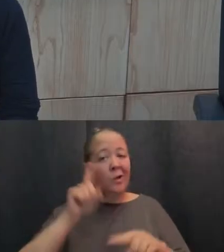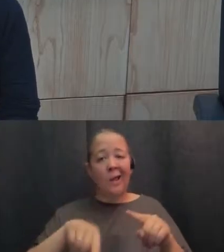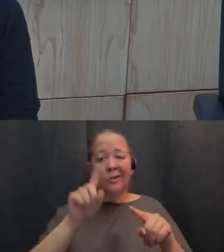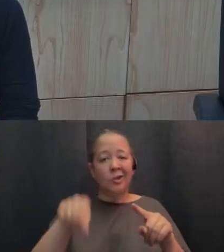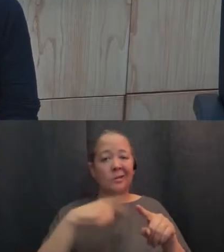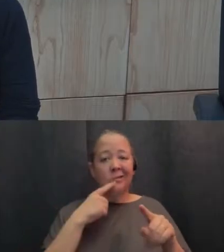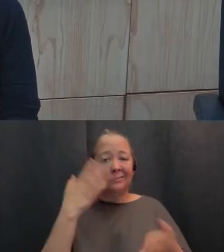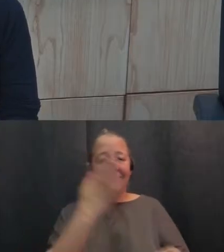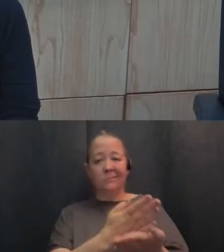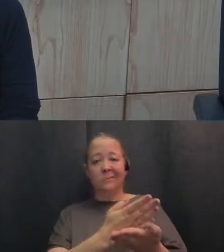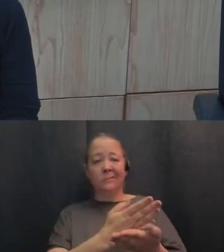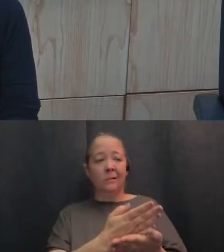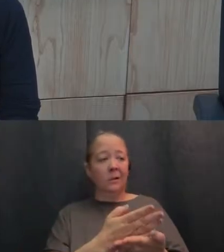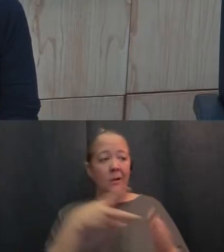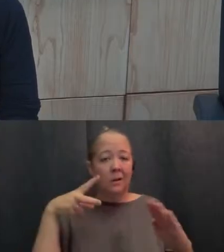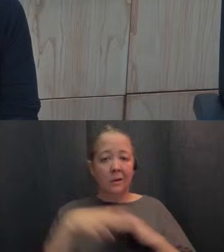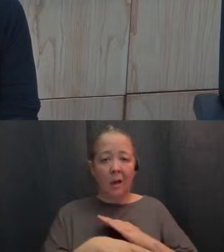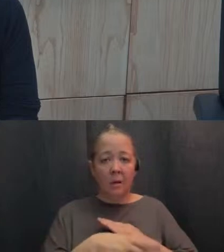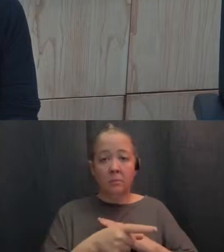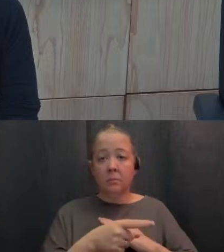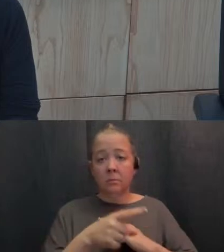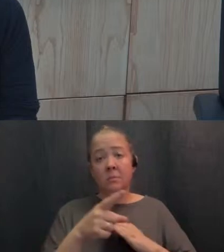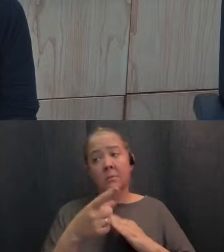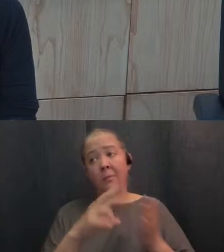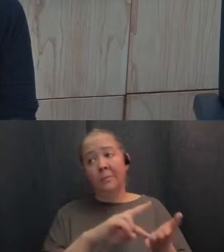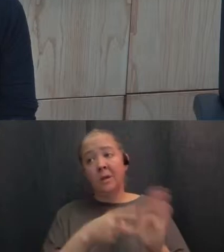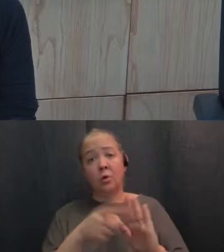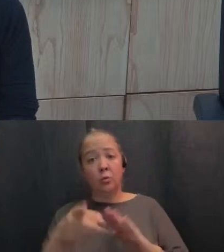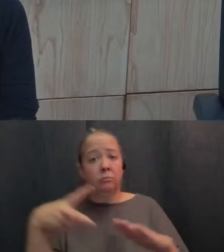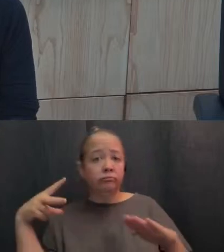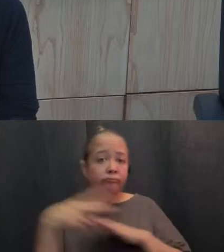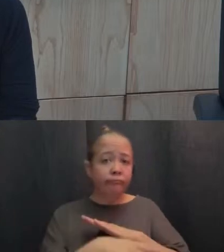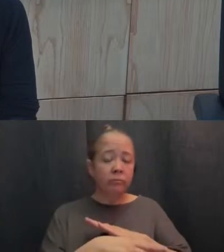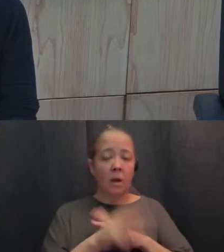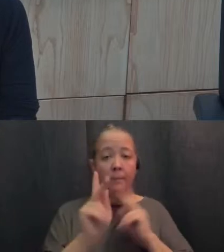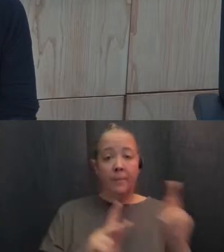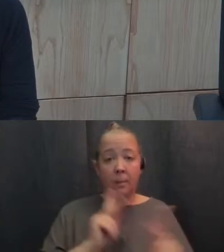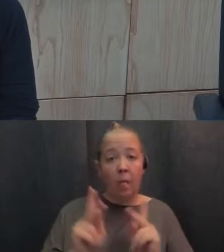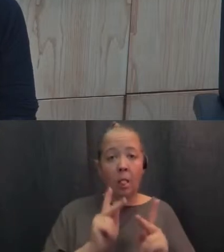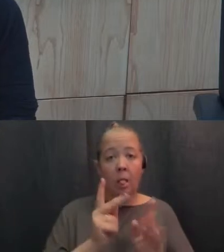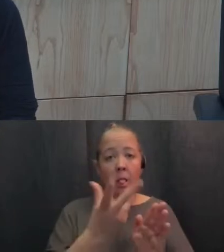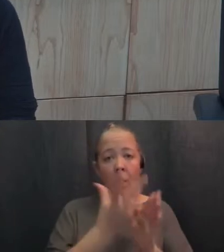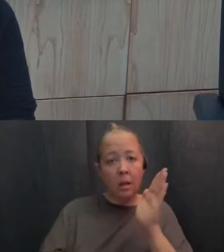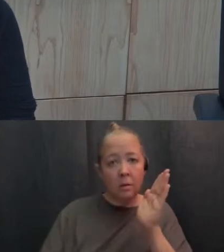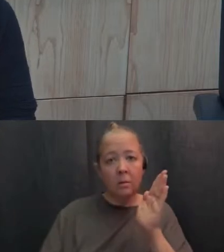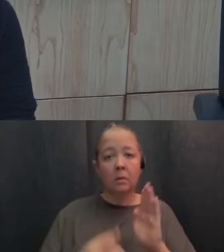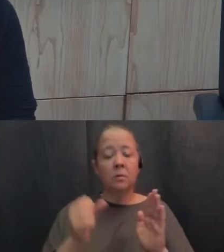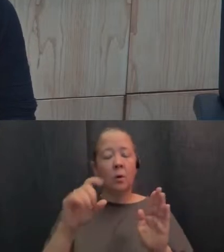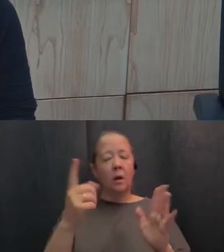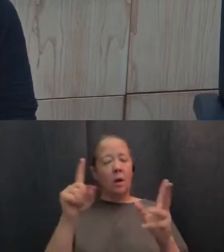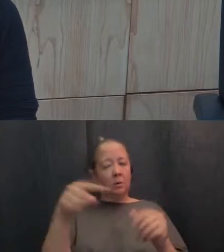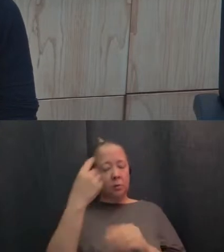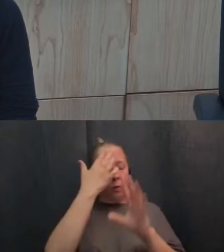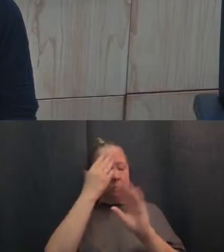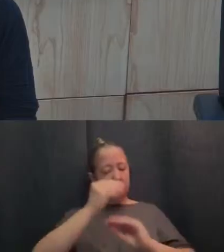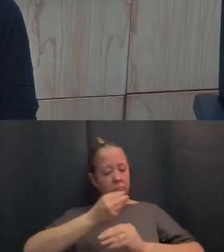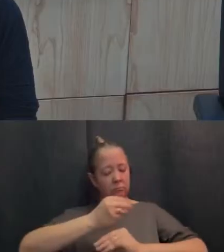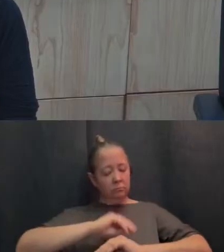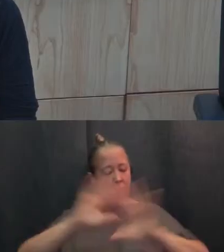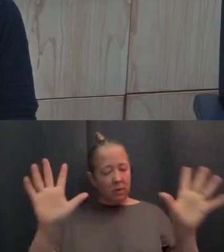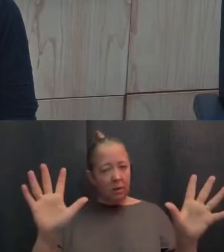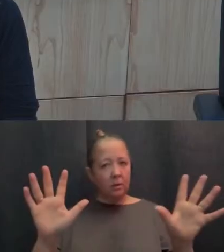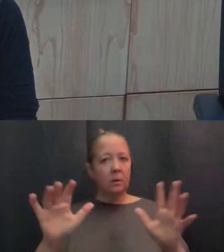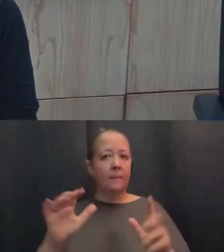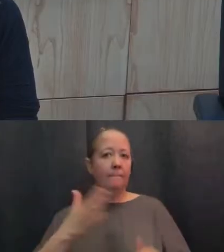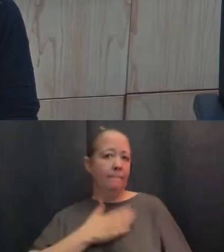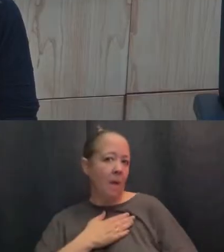And so I just want to make clear that part of my thinking here, at least, is making